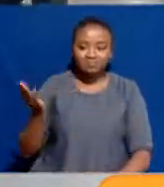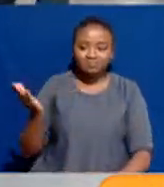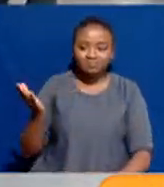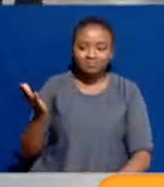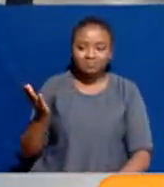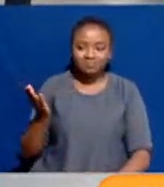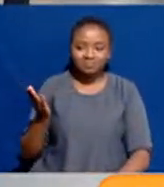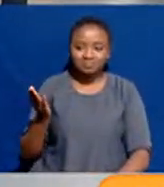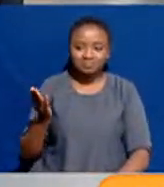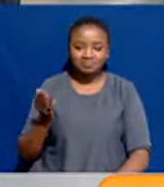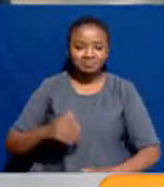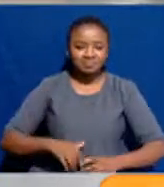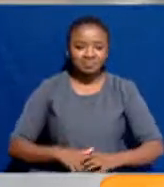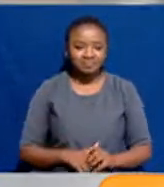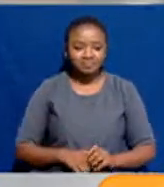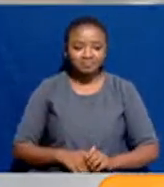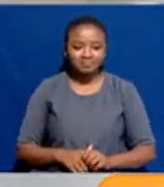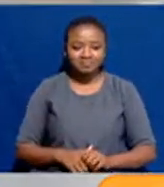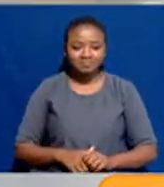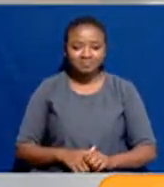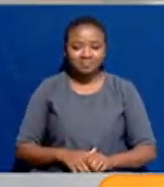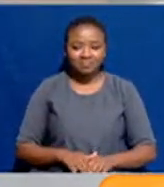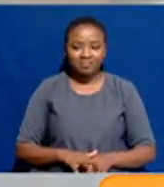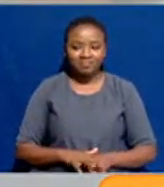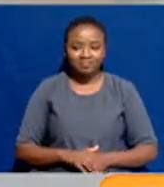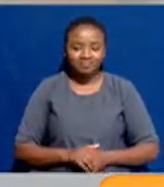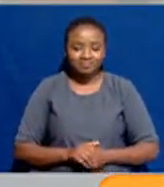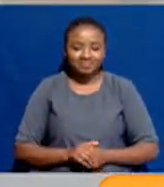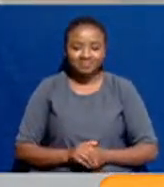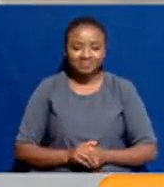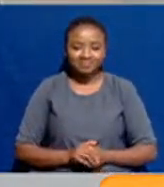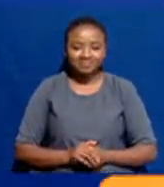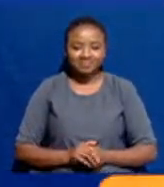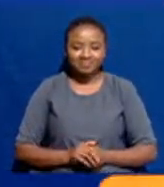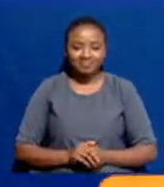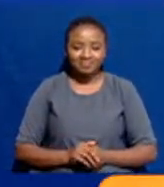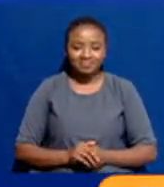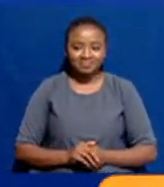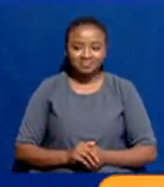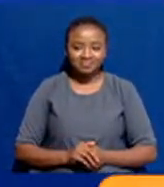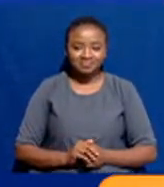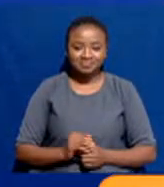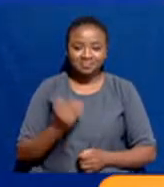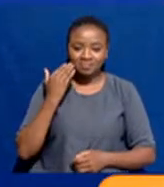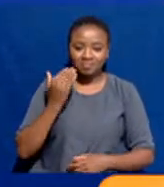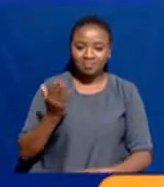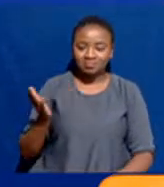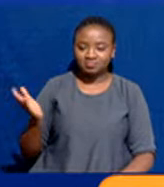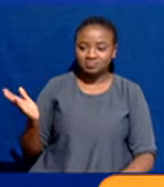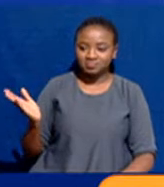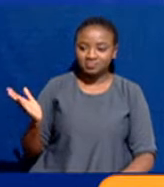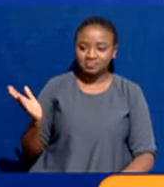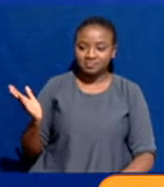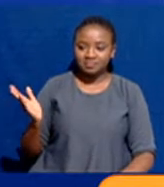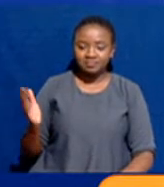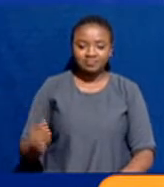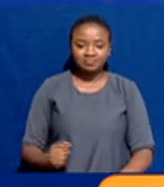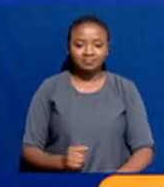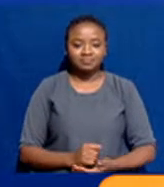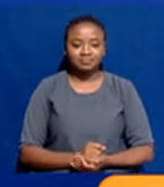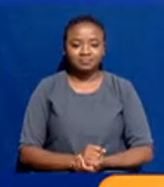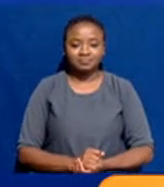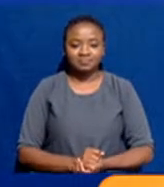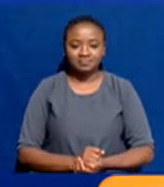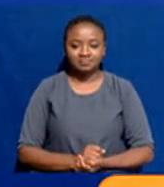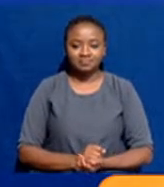the book? Utalata yo kitabu? Nakame? Okay. James Baragu saying, quote, we are ruled by people we don't